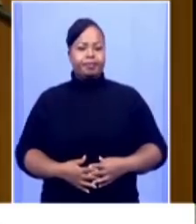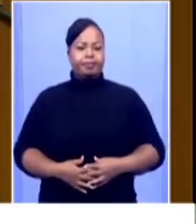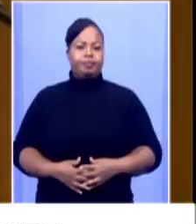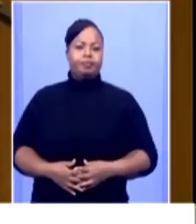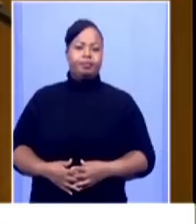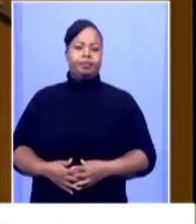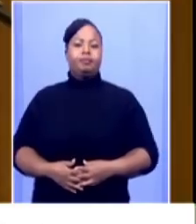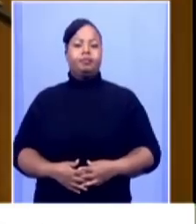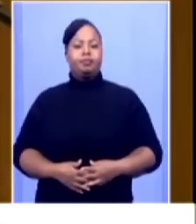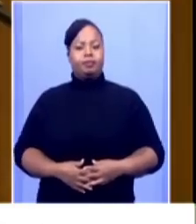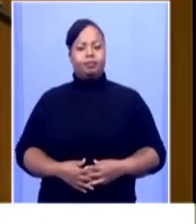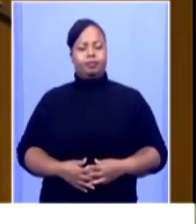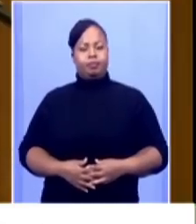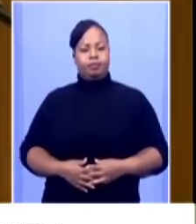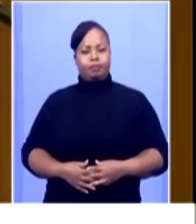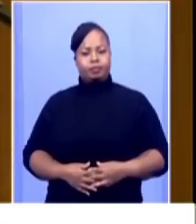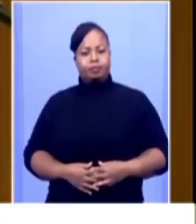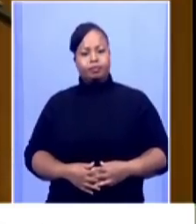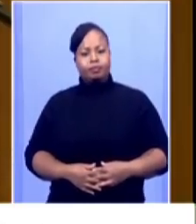And it